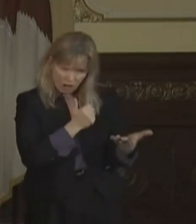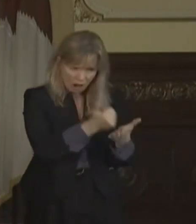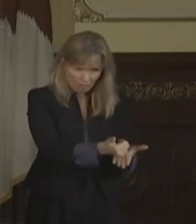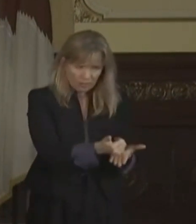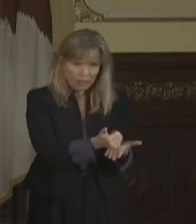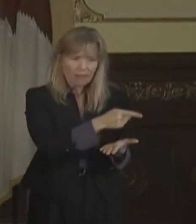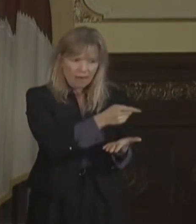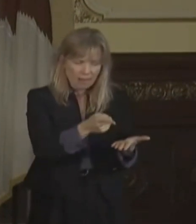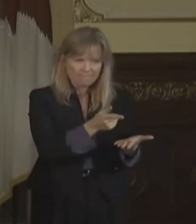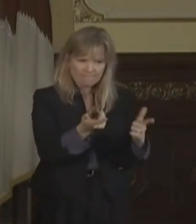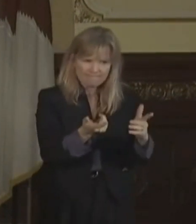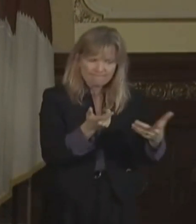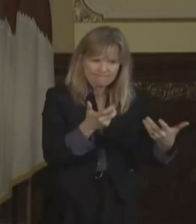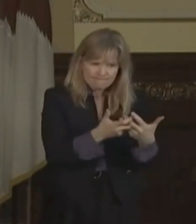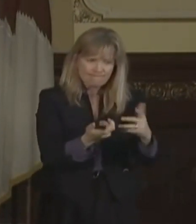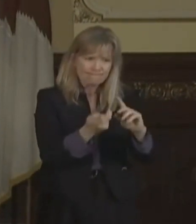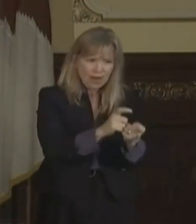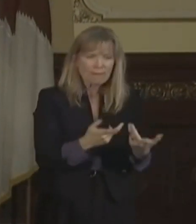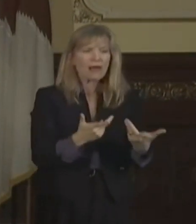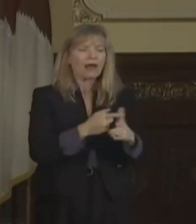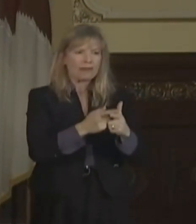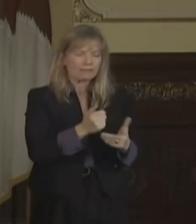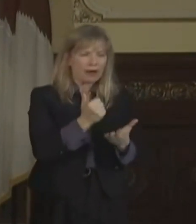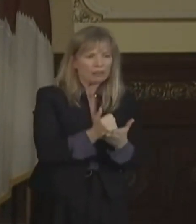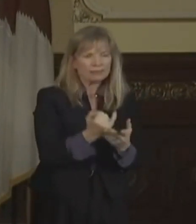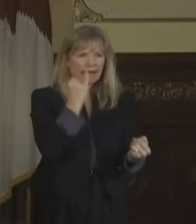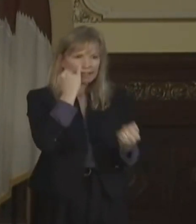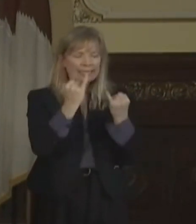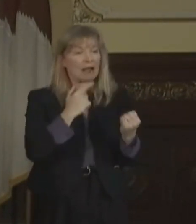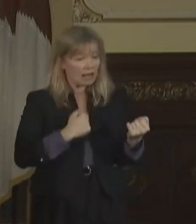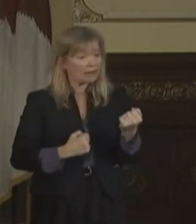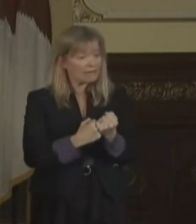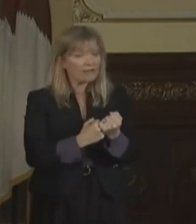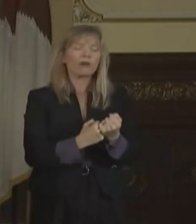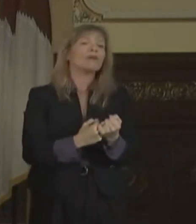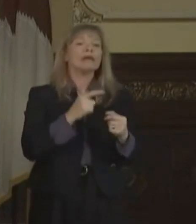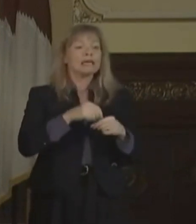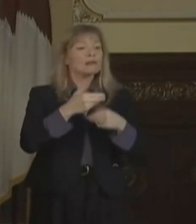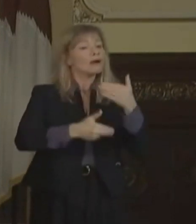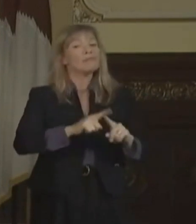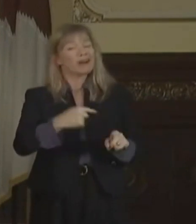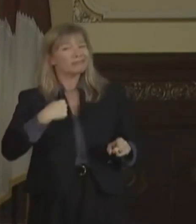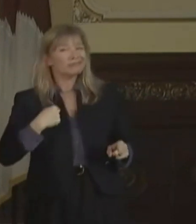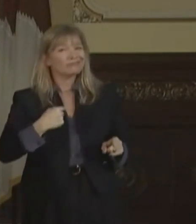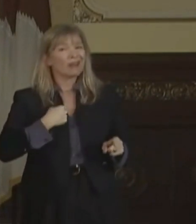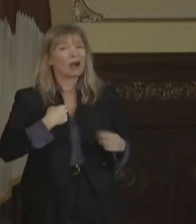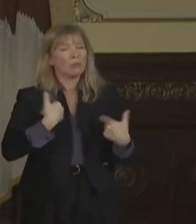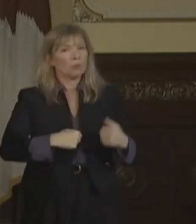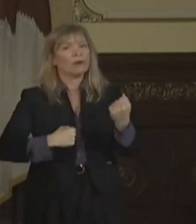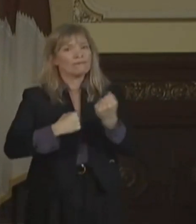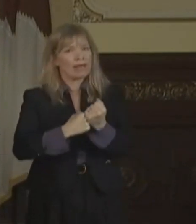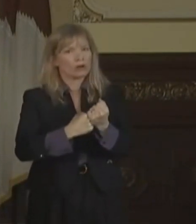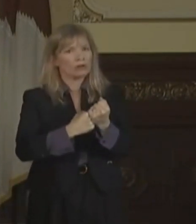them shape and coming up with ideas that I can favor in the process. But I am very much in